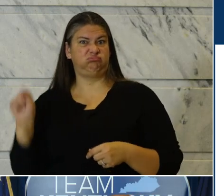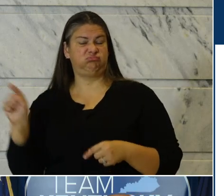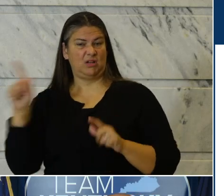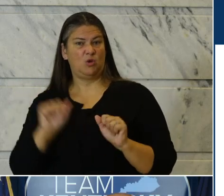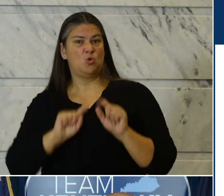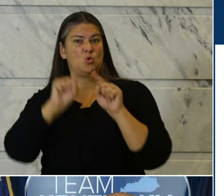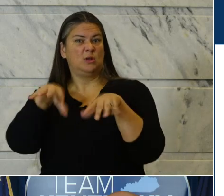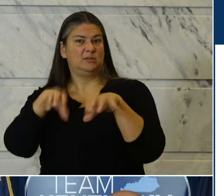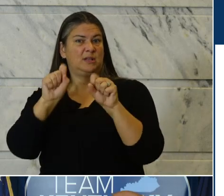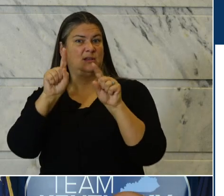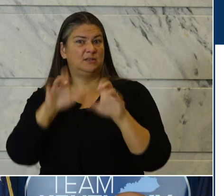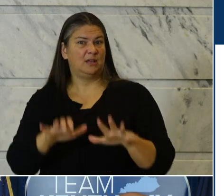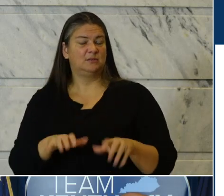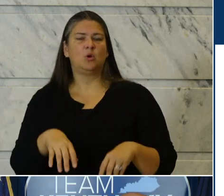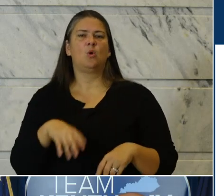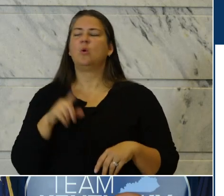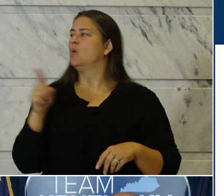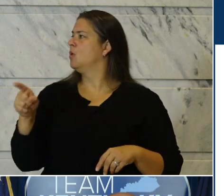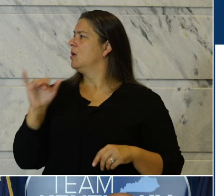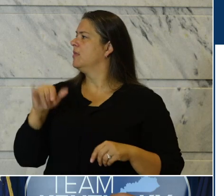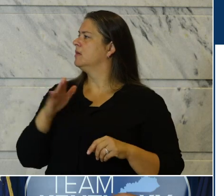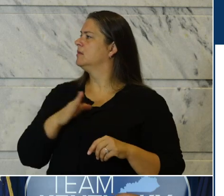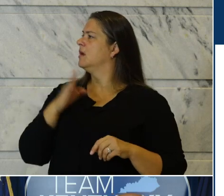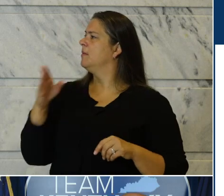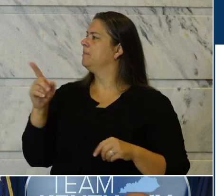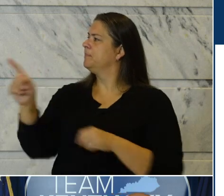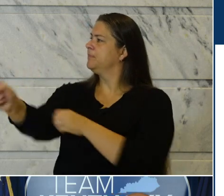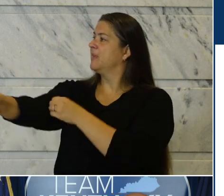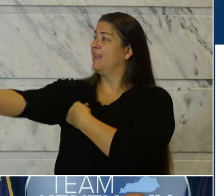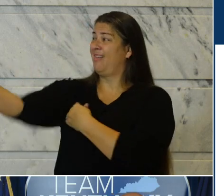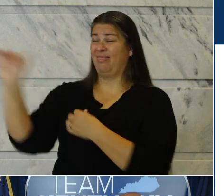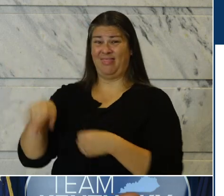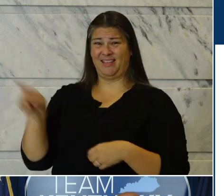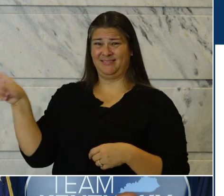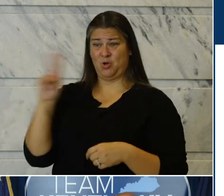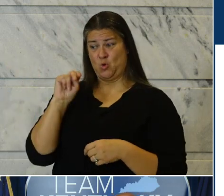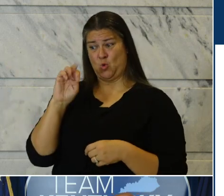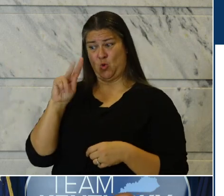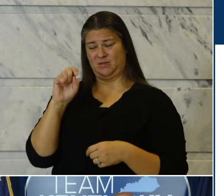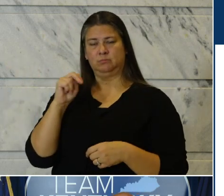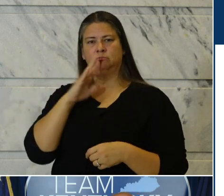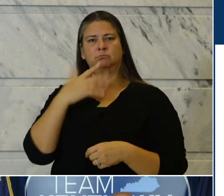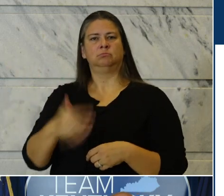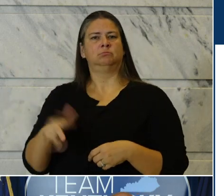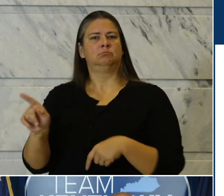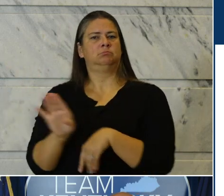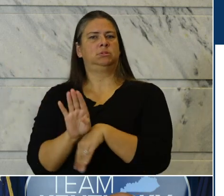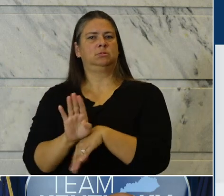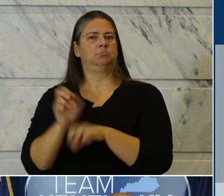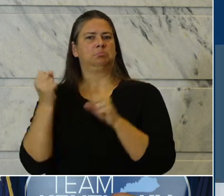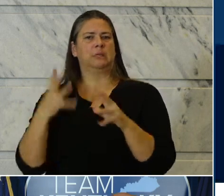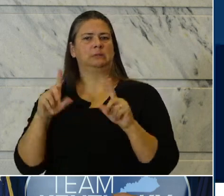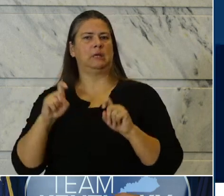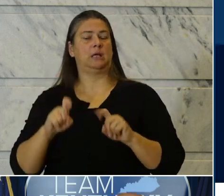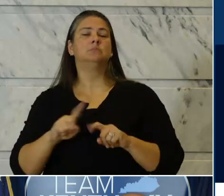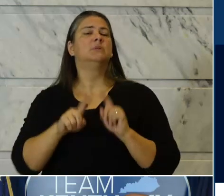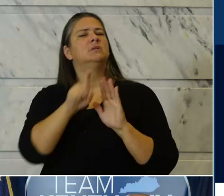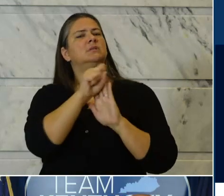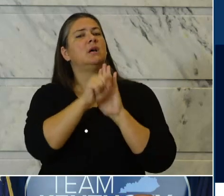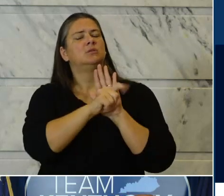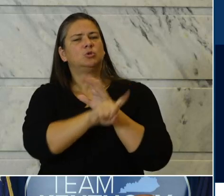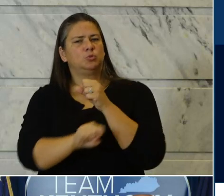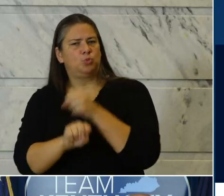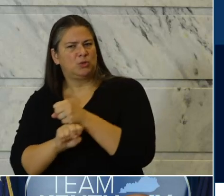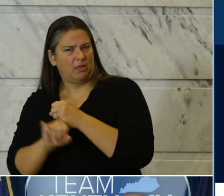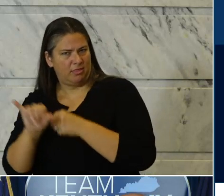in Lexington, this is Norton Healthcare. And this is a busy site. This is still doing a lot of testing, but the state supports that. And then